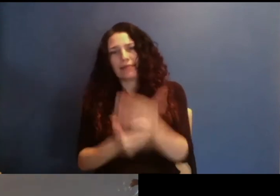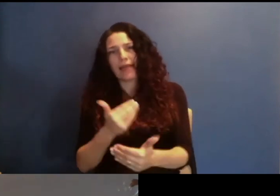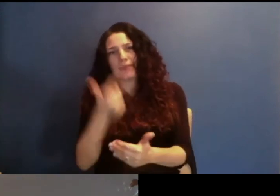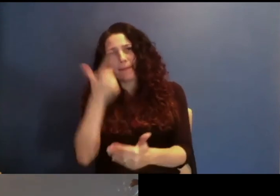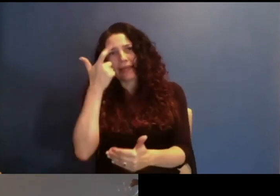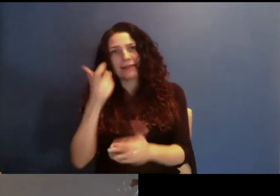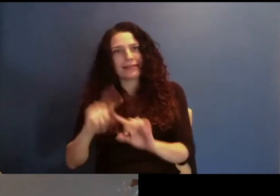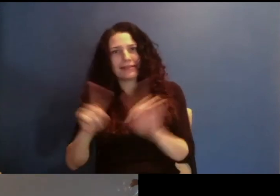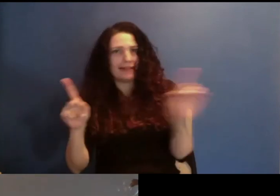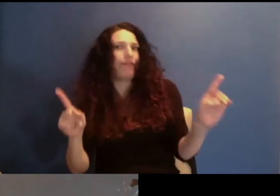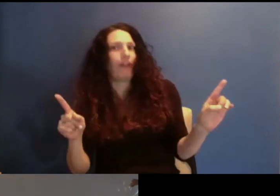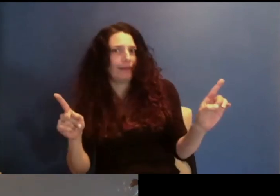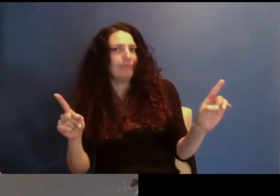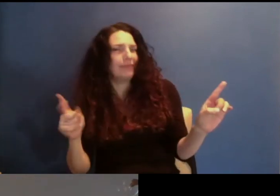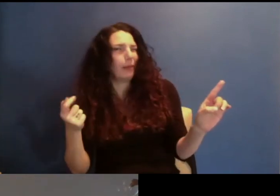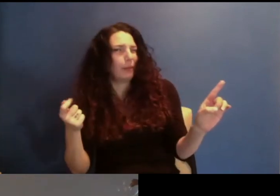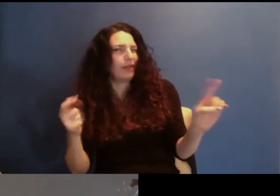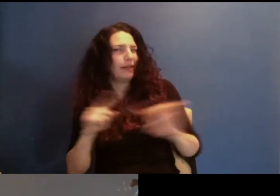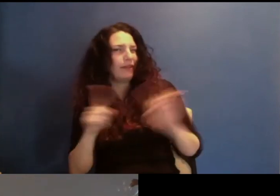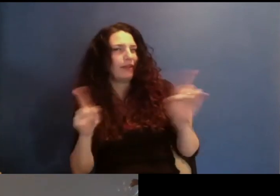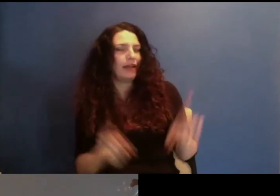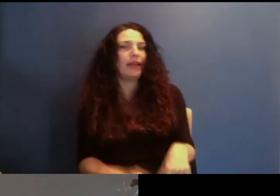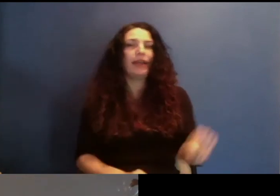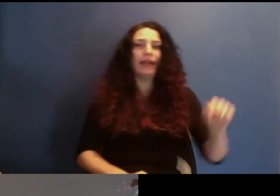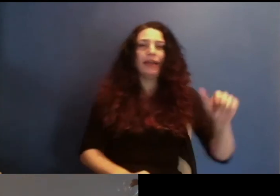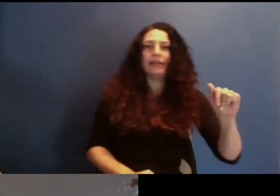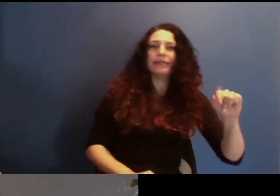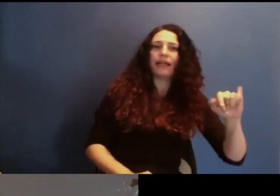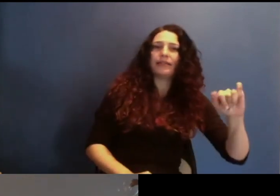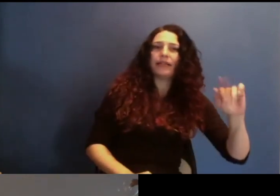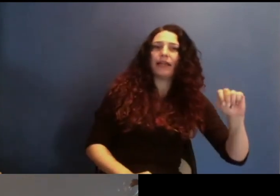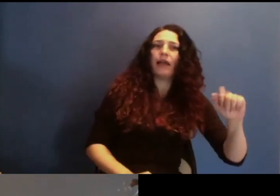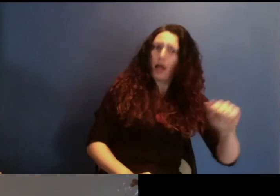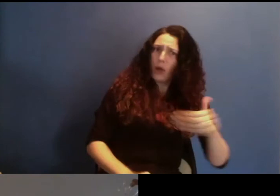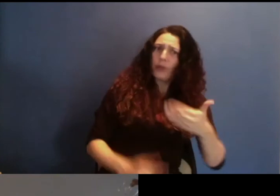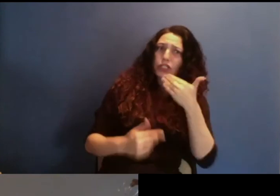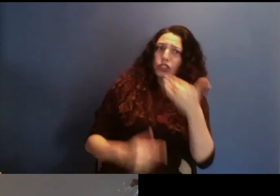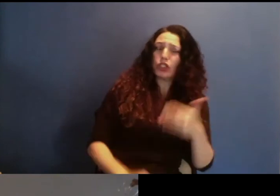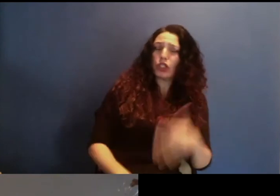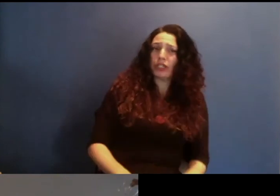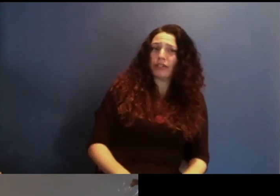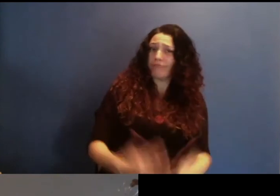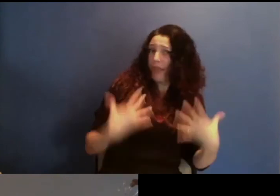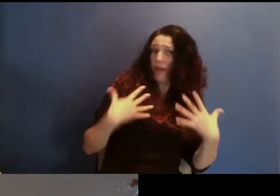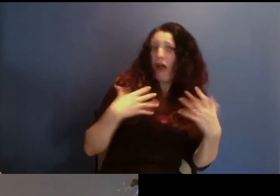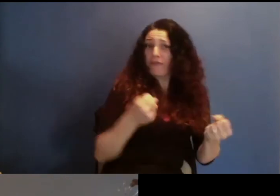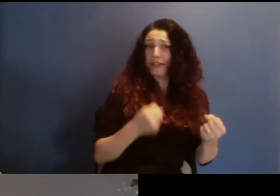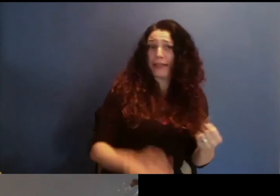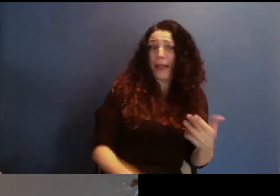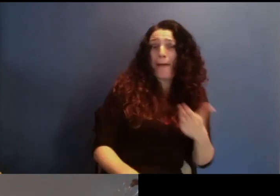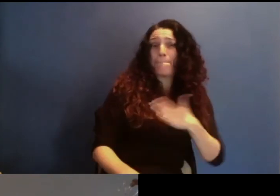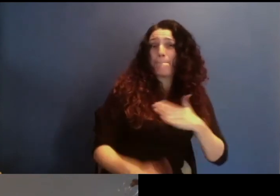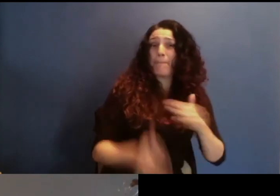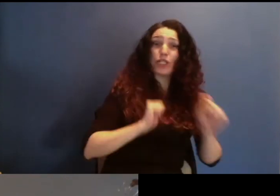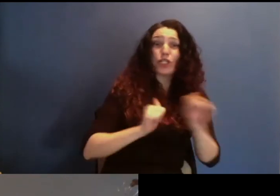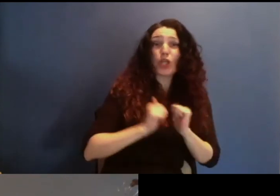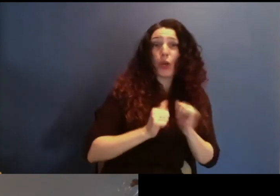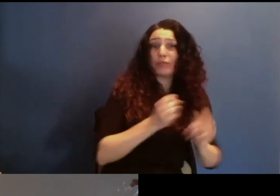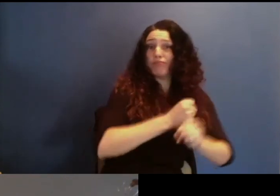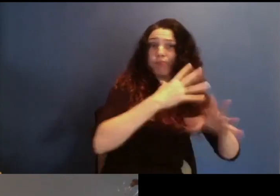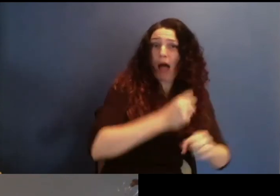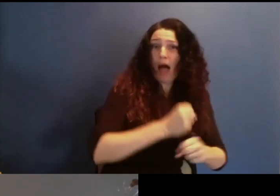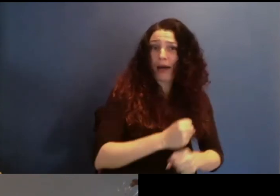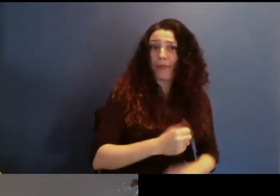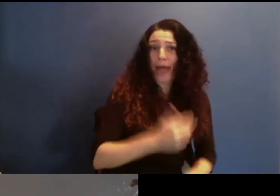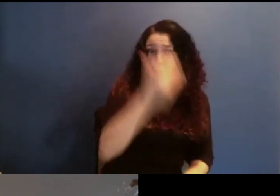so vague. No, it's like, have that confidence. Is like, my show is the bomb. I know they're going to give me a season 2.